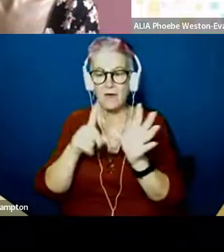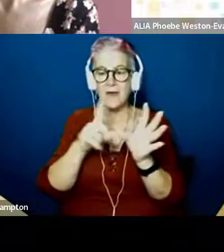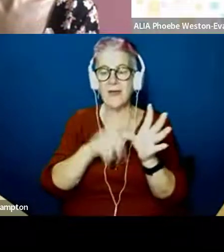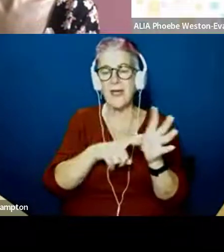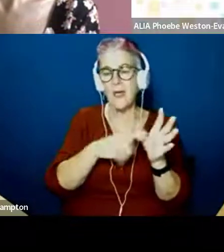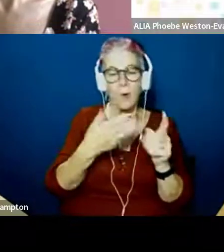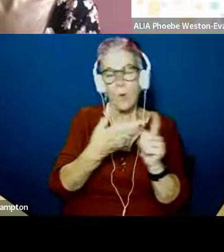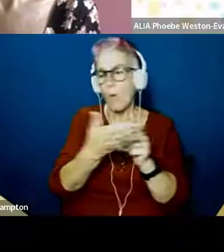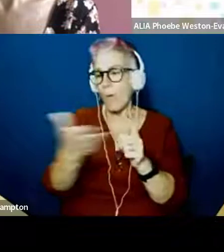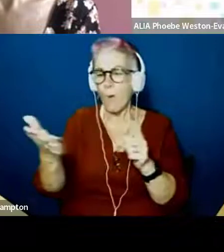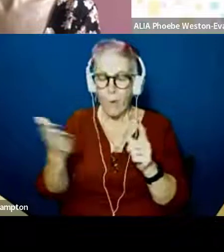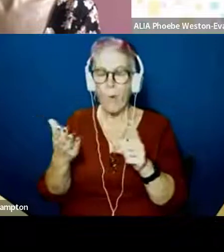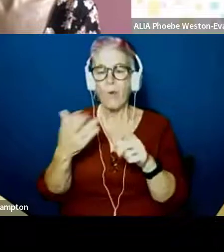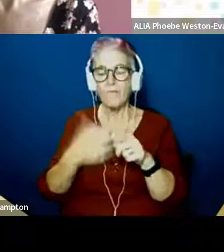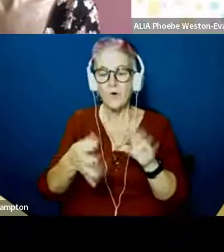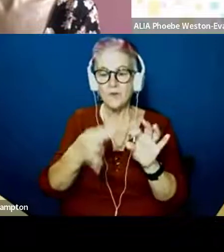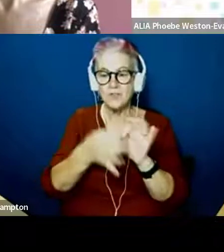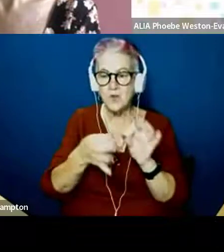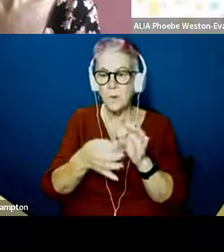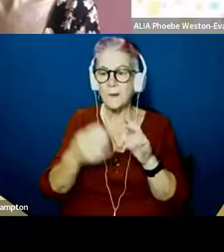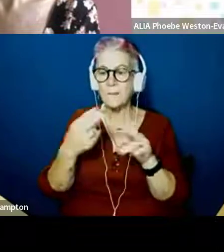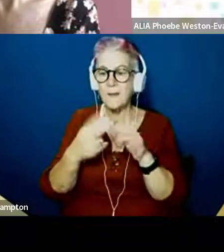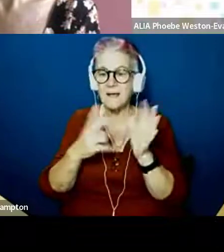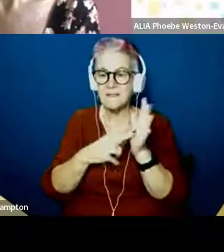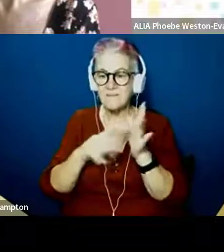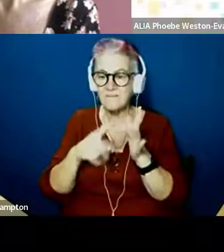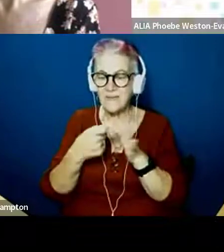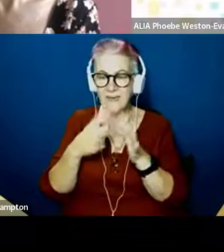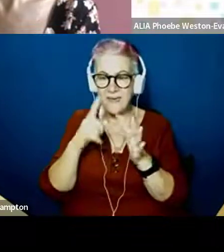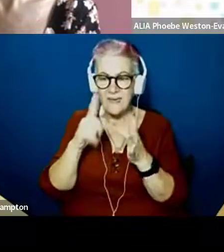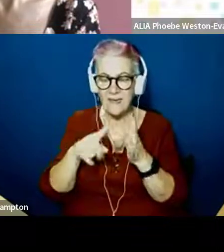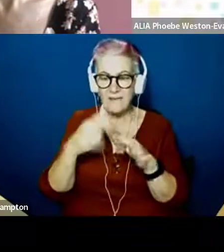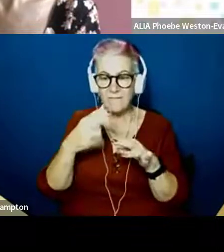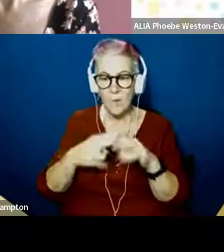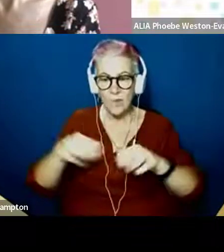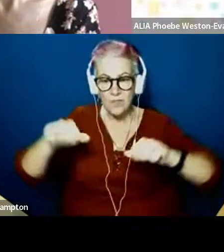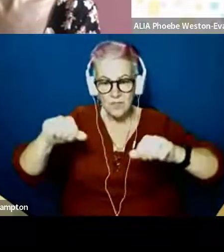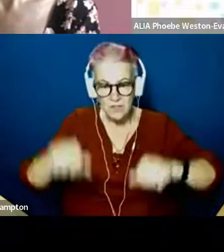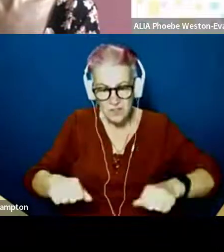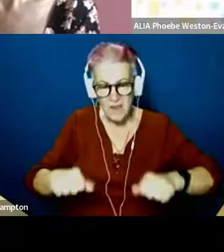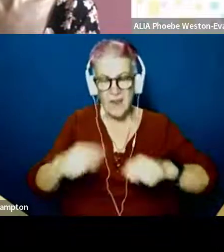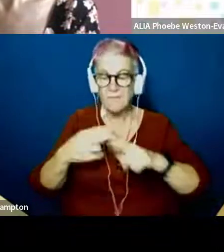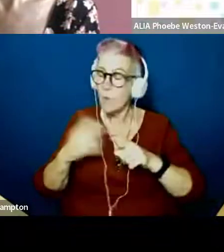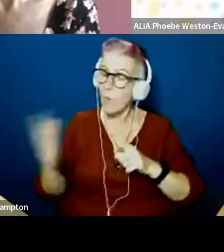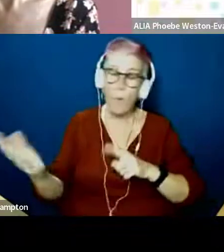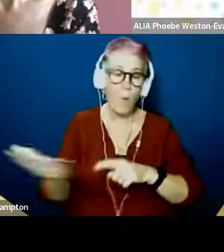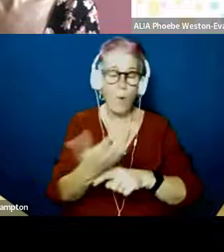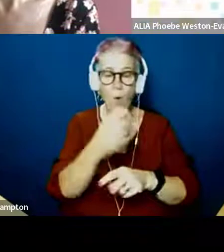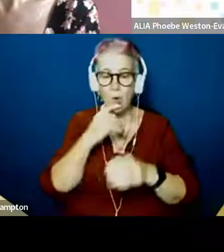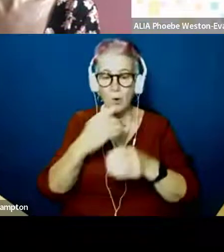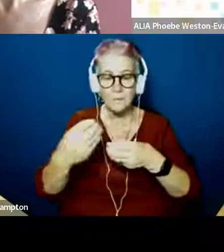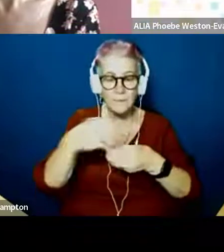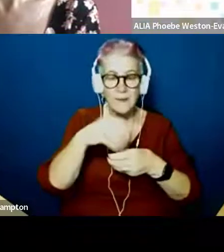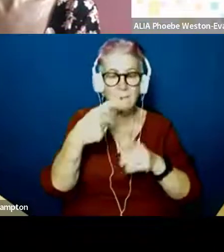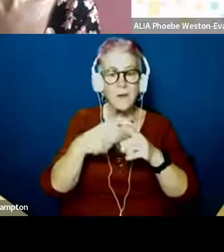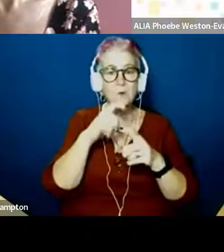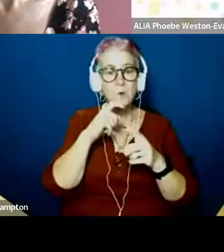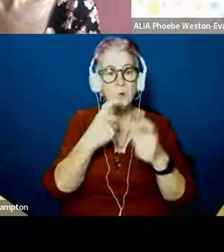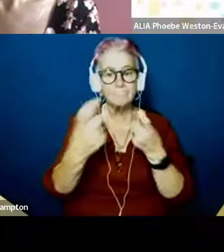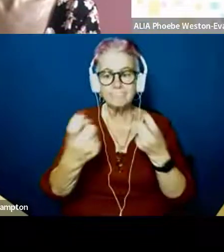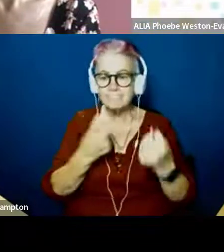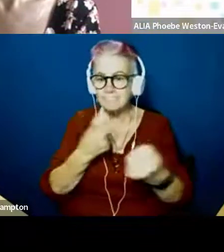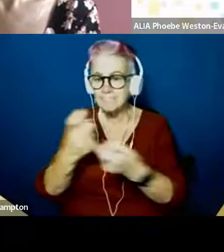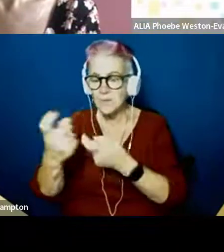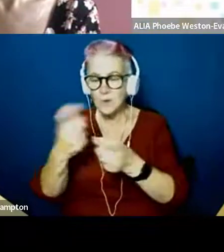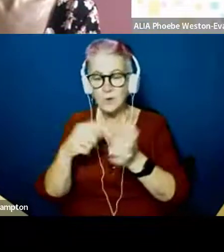and also Vicki for chairing and for hosting, and to everybody who's been able to attend today and been part of this